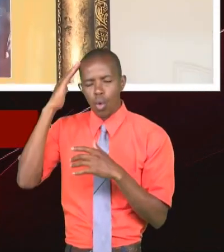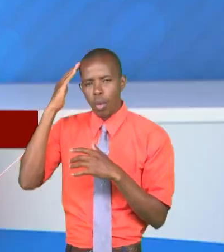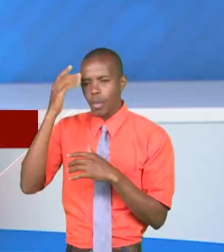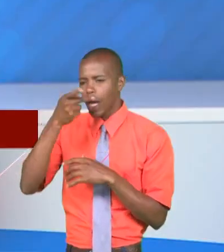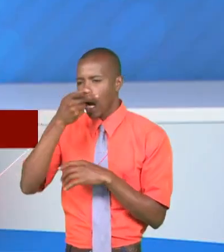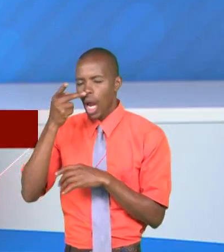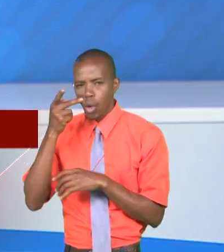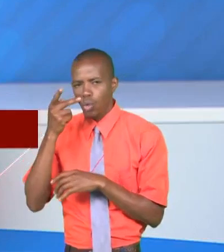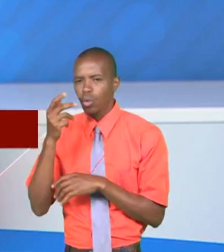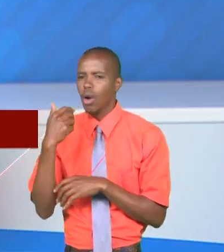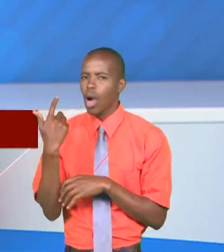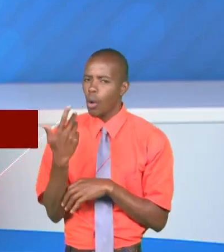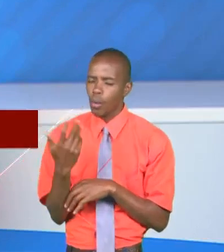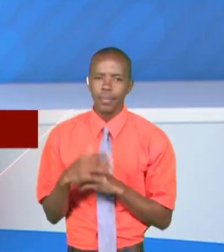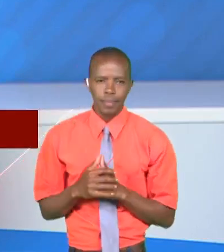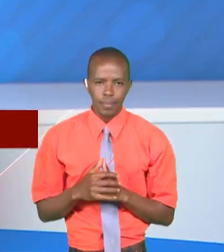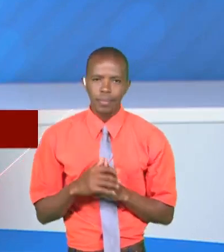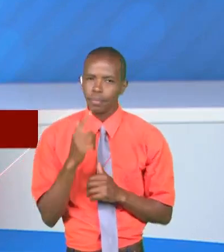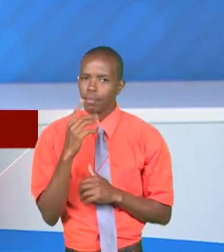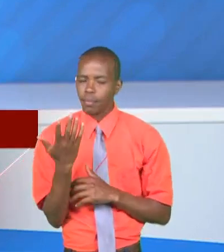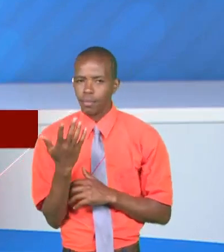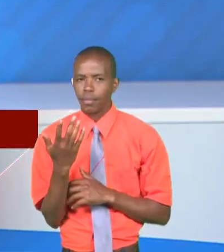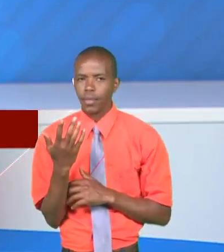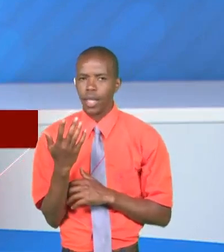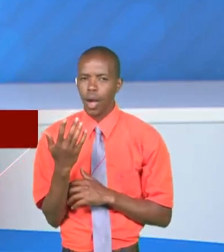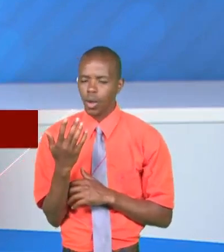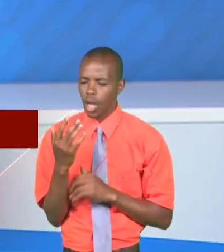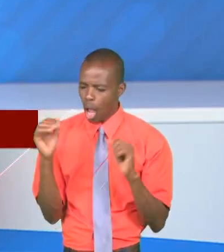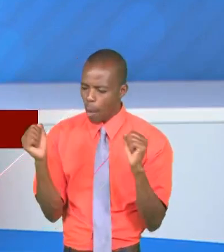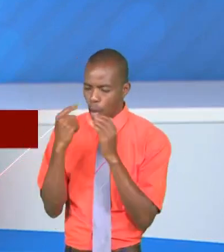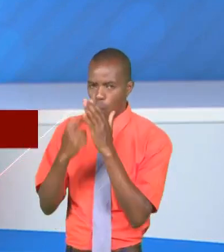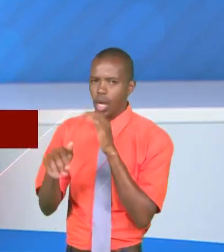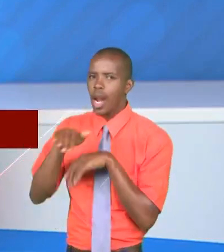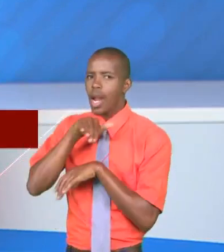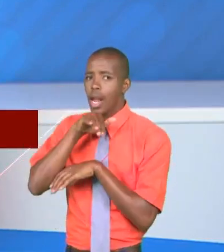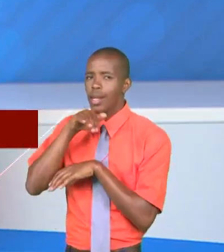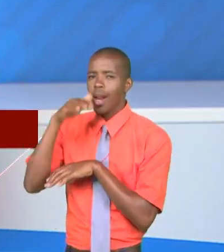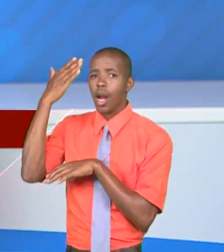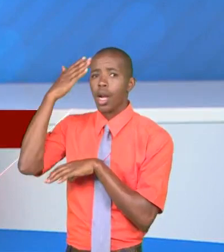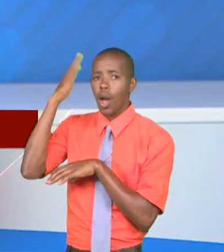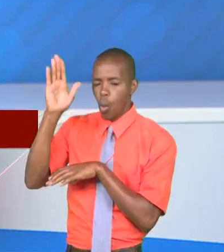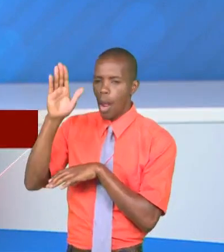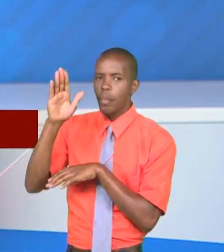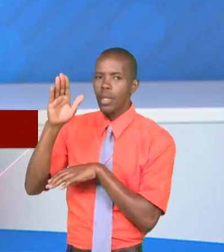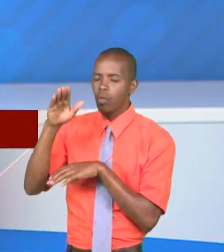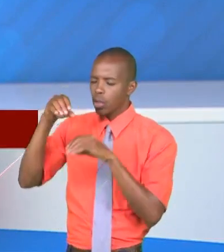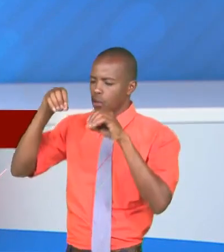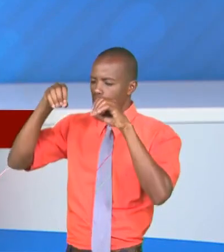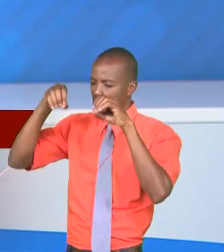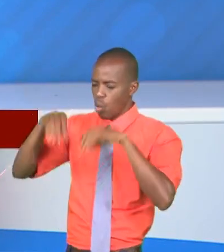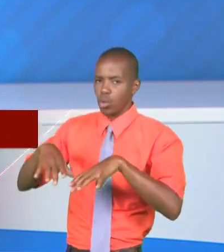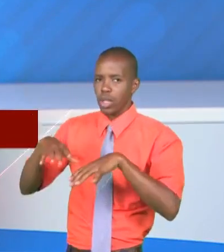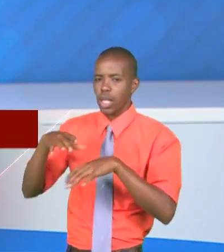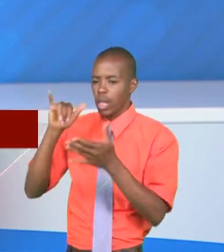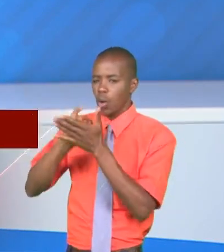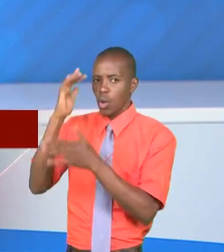Kalonzo. So what I'm saying is that what he's cooking now is that Raila has realized that he's losing the ground. That's why you